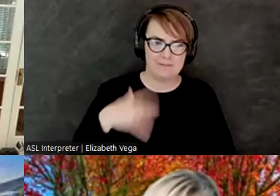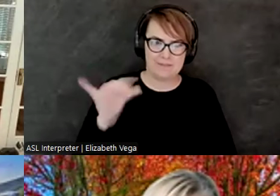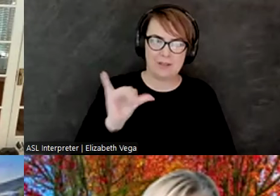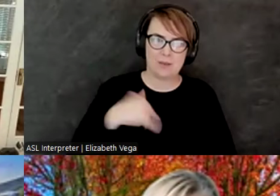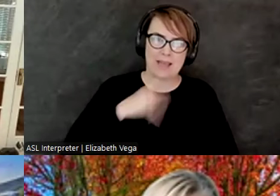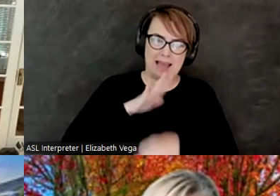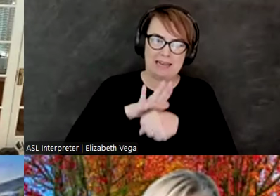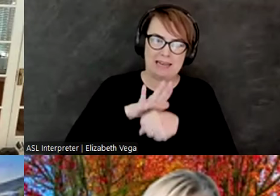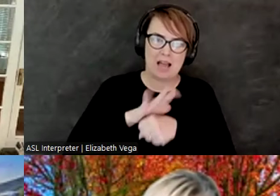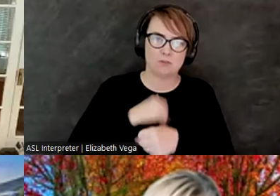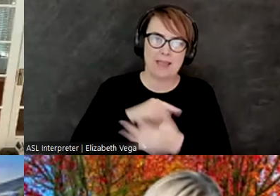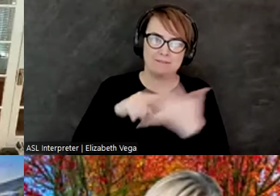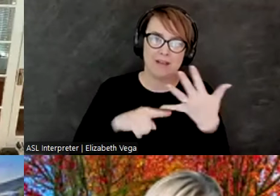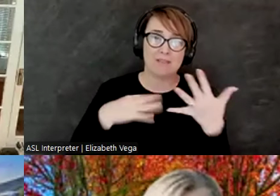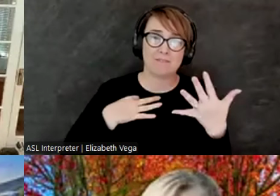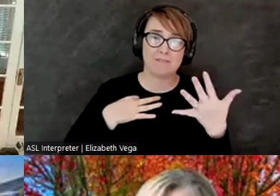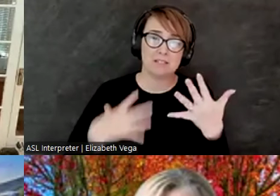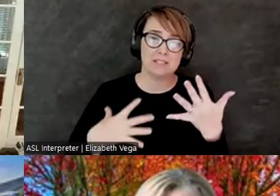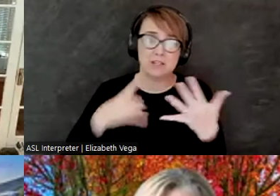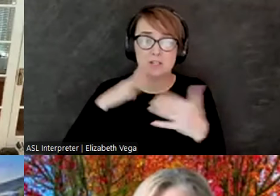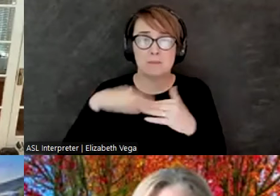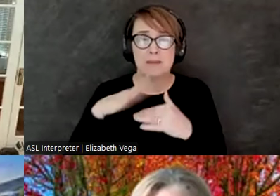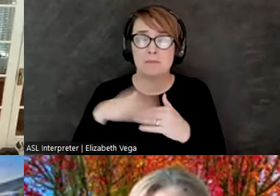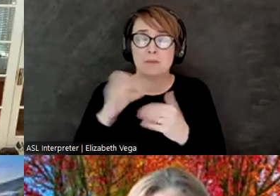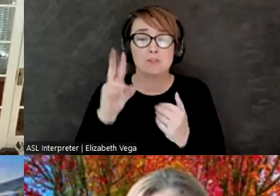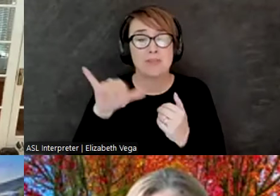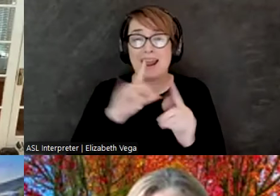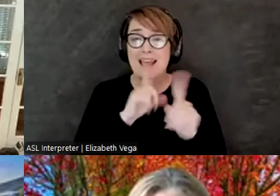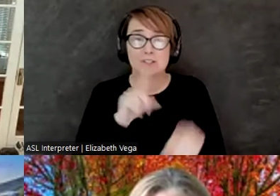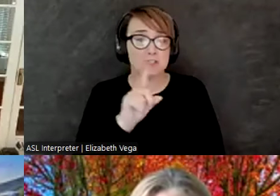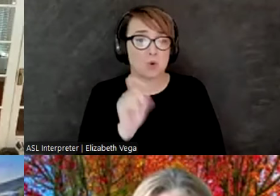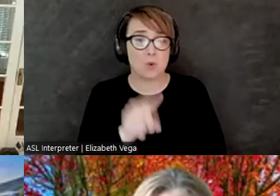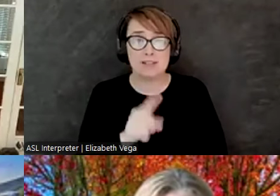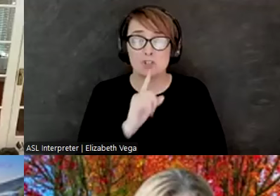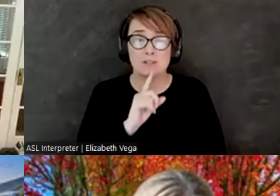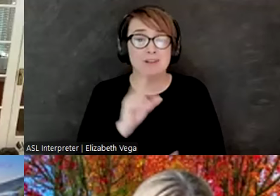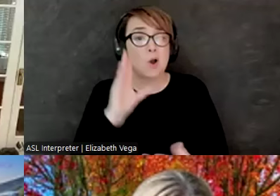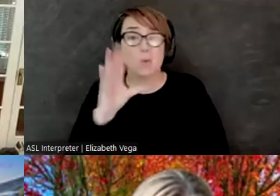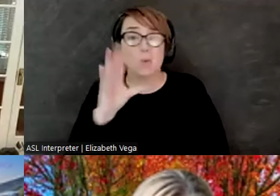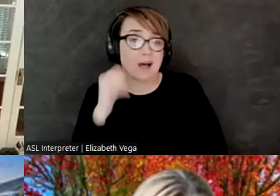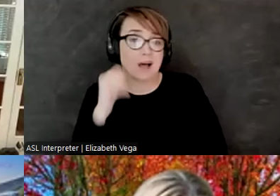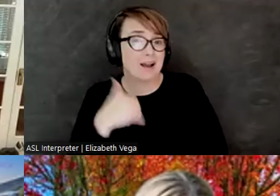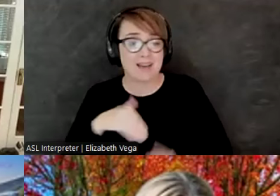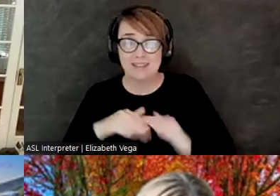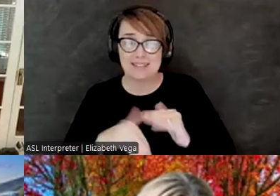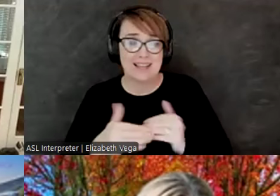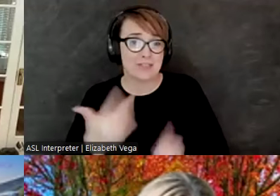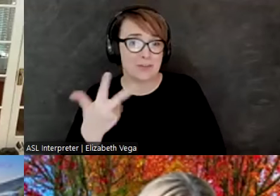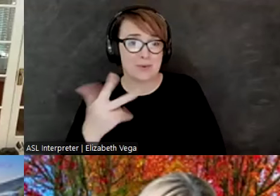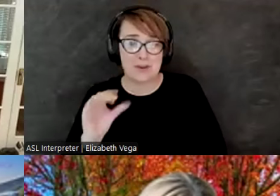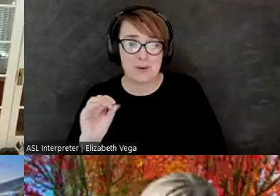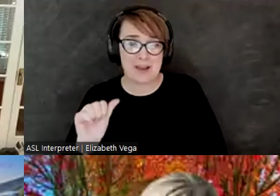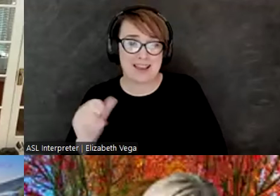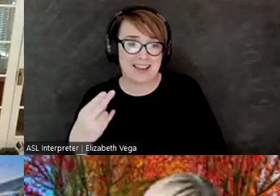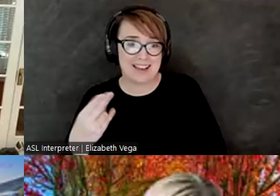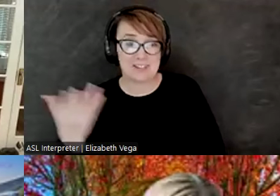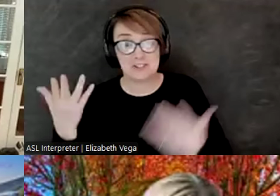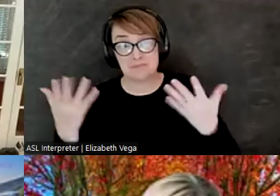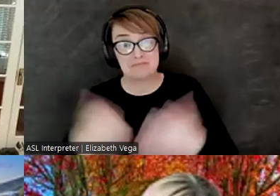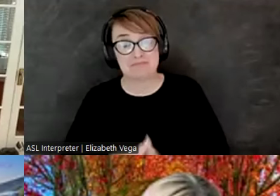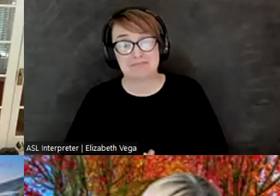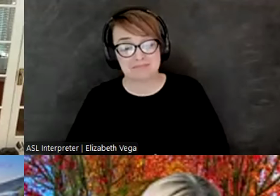at the minimum. So the question is answered. It's not going to be less than three OAH. So Got you. I just Okay.